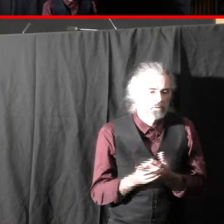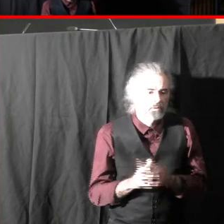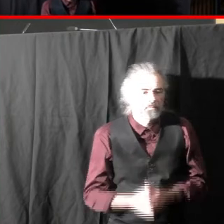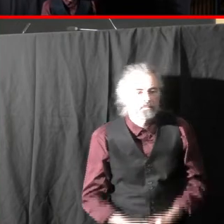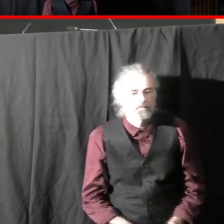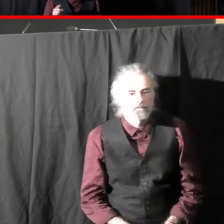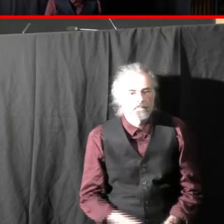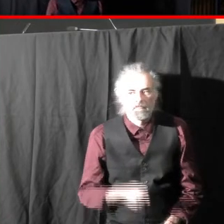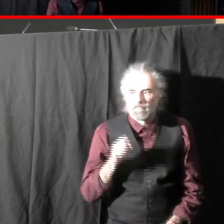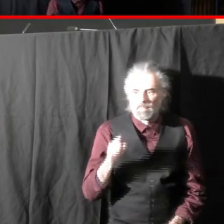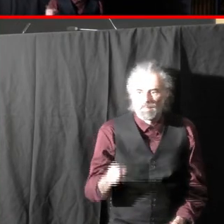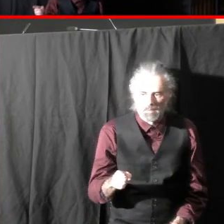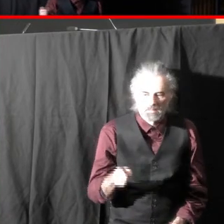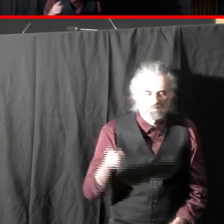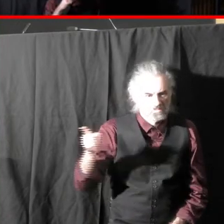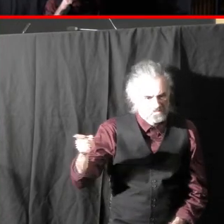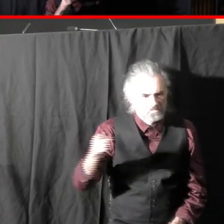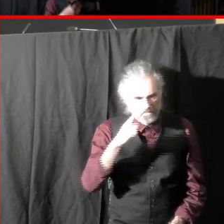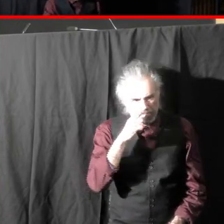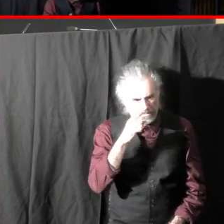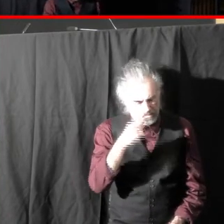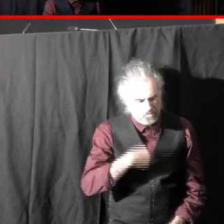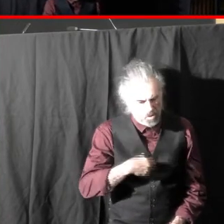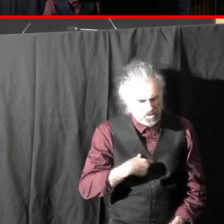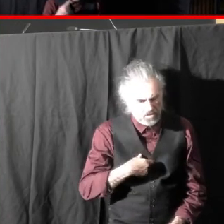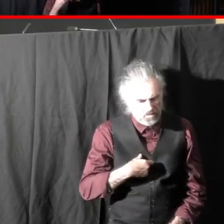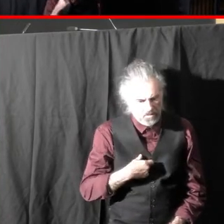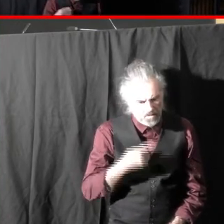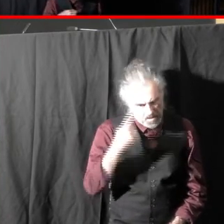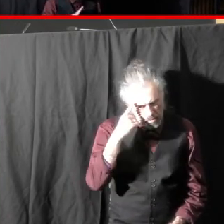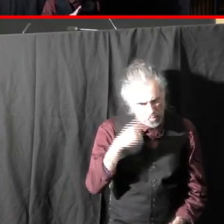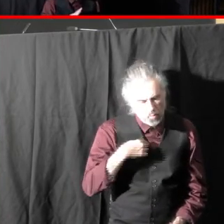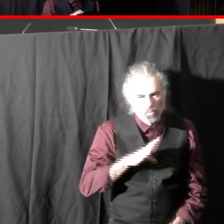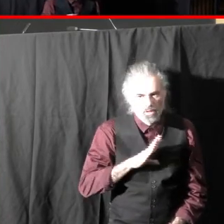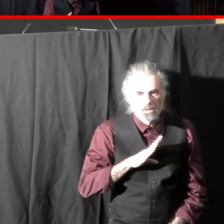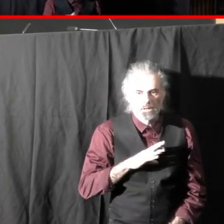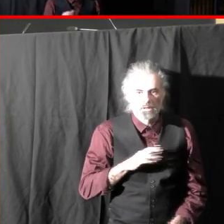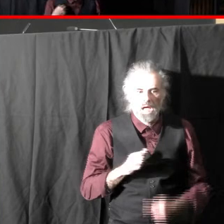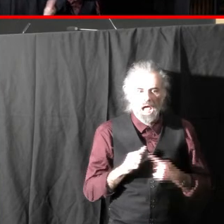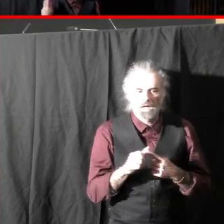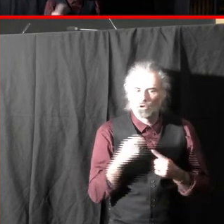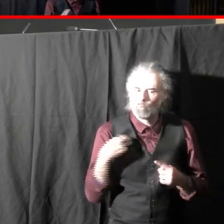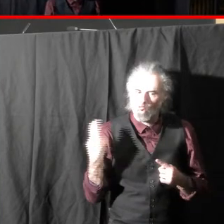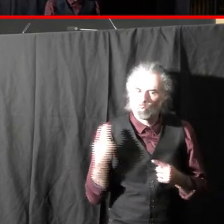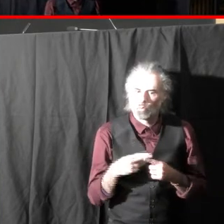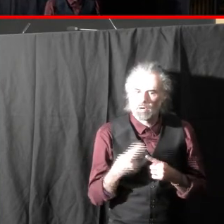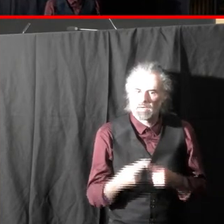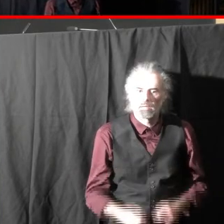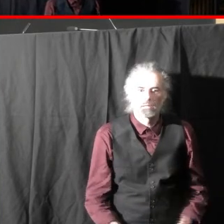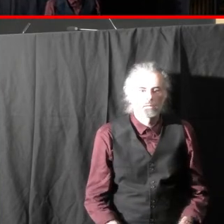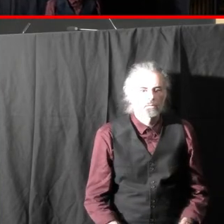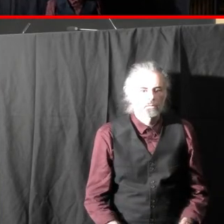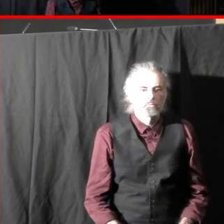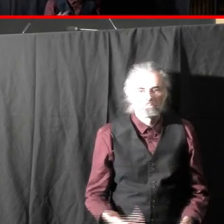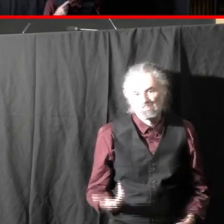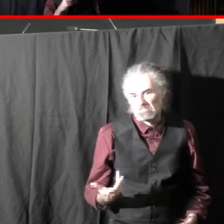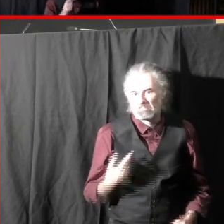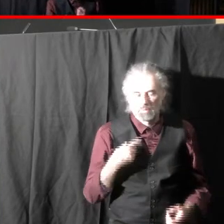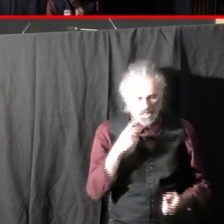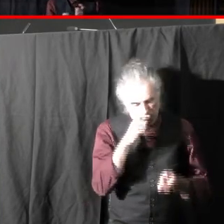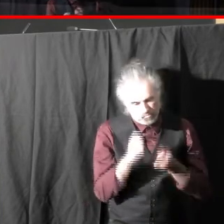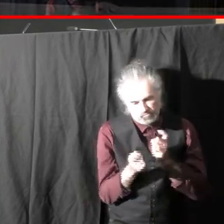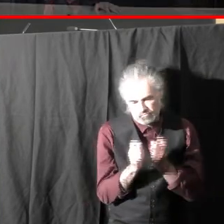So this townsperson is suggesting that we need an answer quickly, and to do that would be to